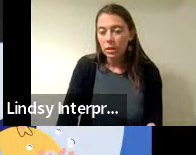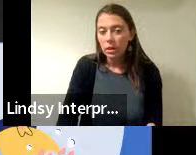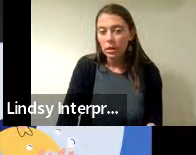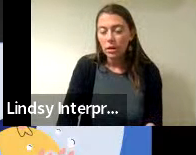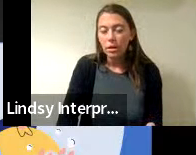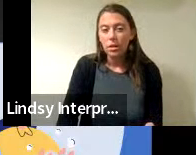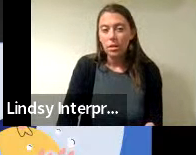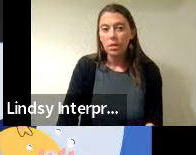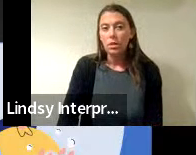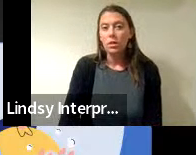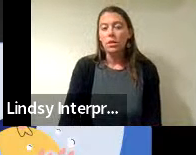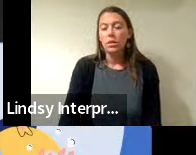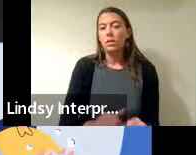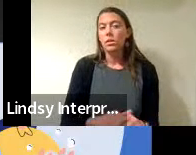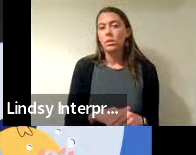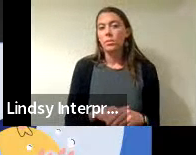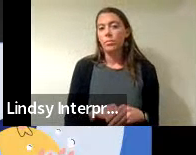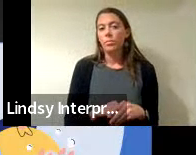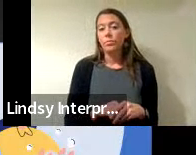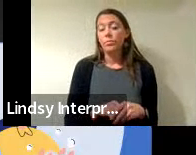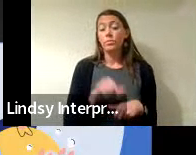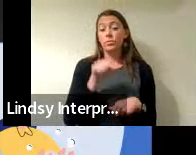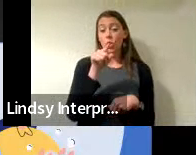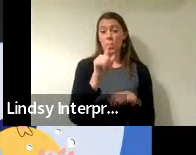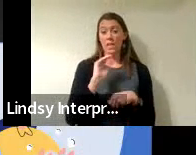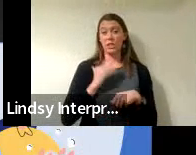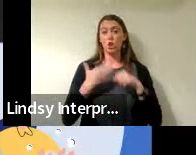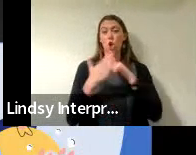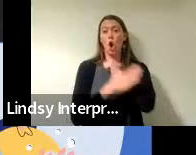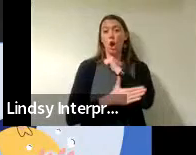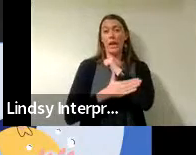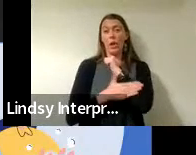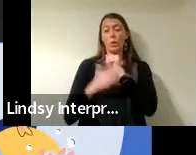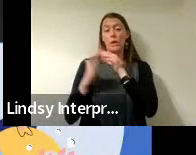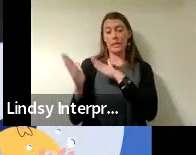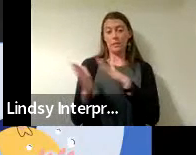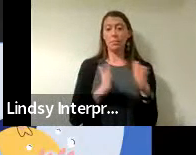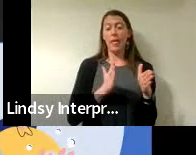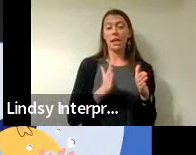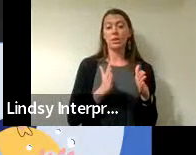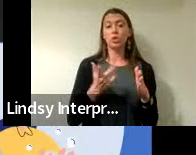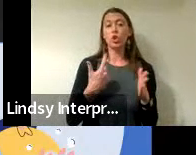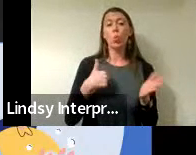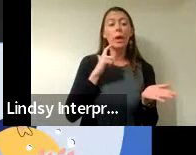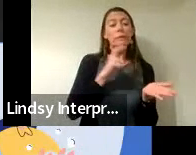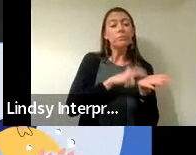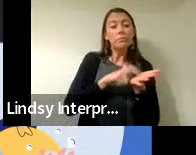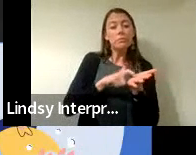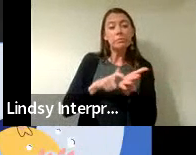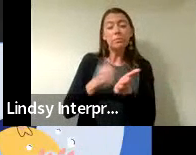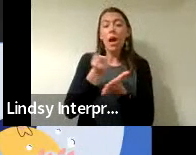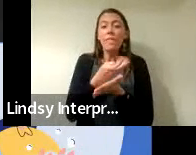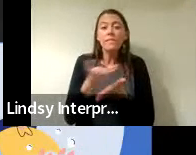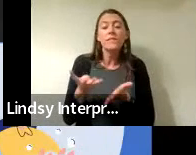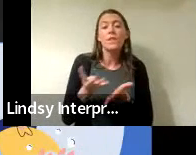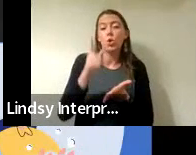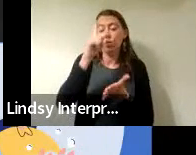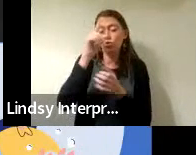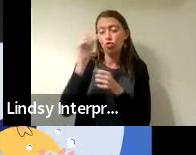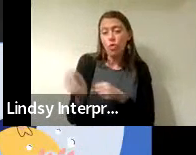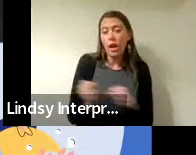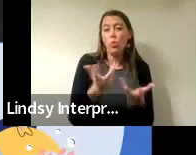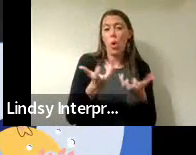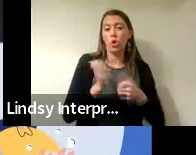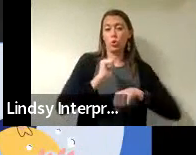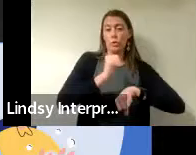the county's strategic plan, we identified a whole series of strategies that we're going to implement. The ones that are